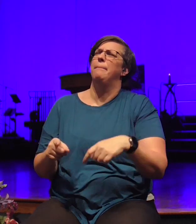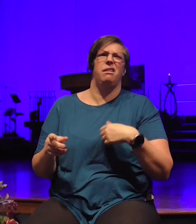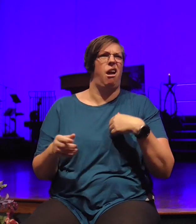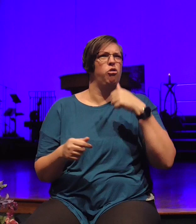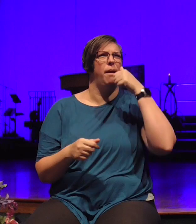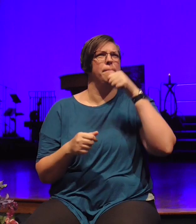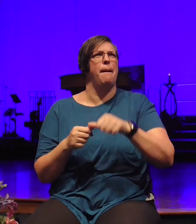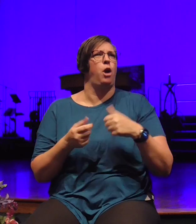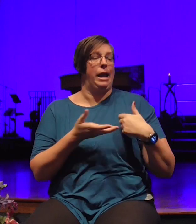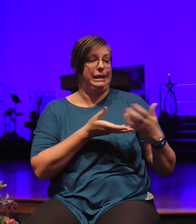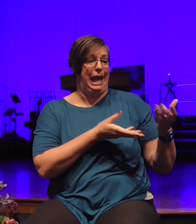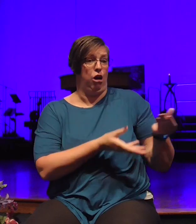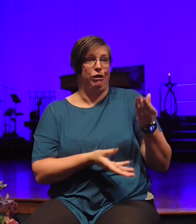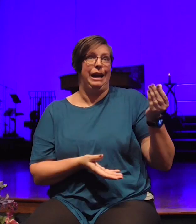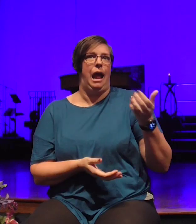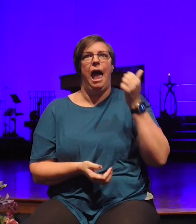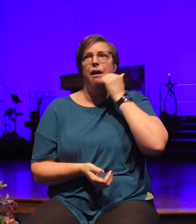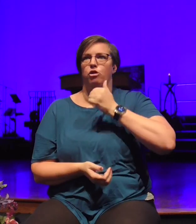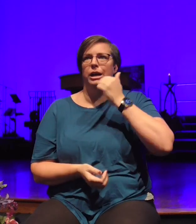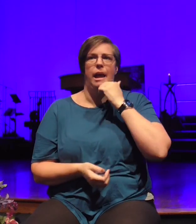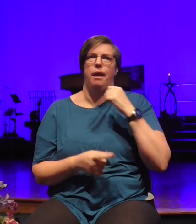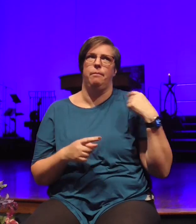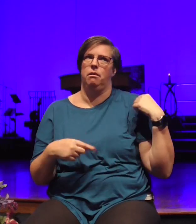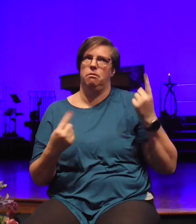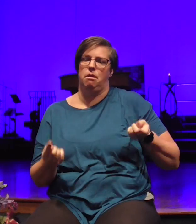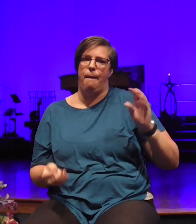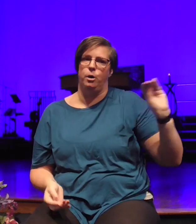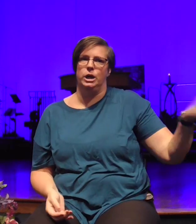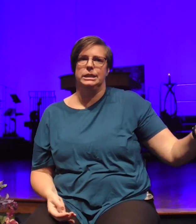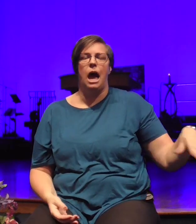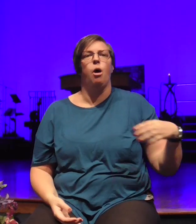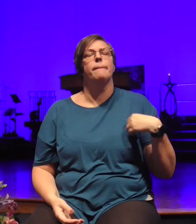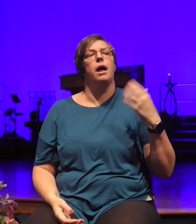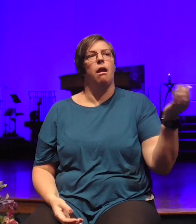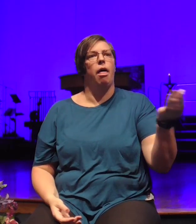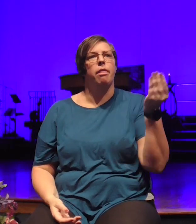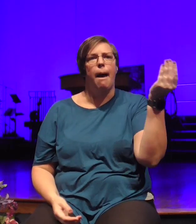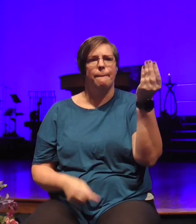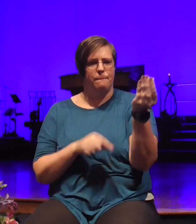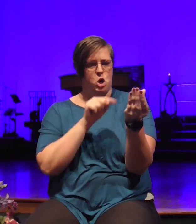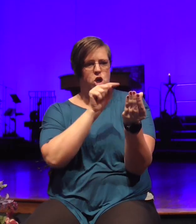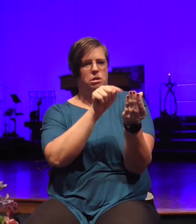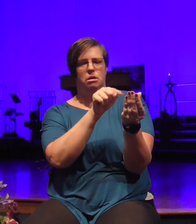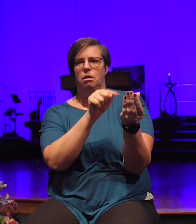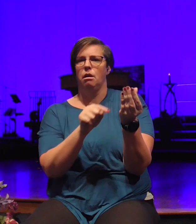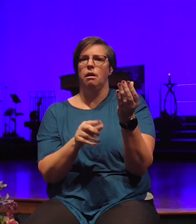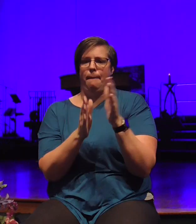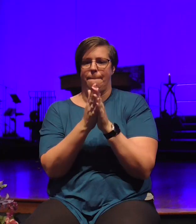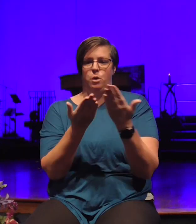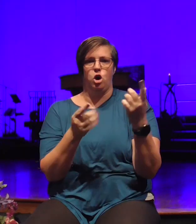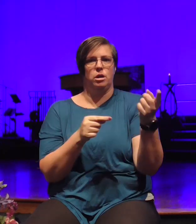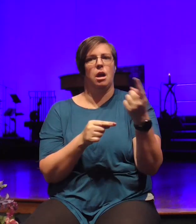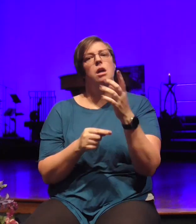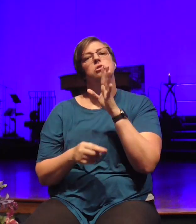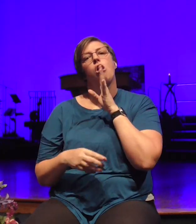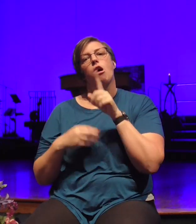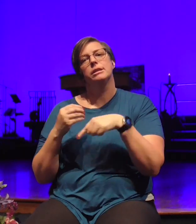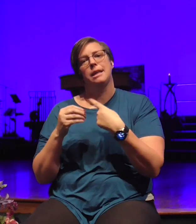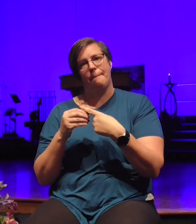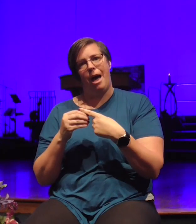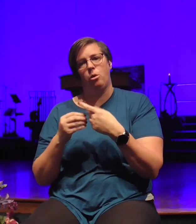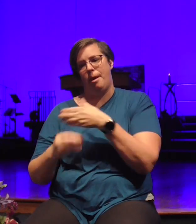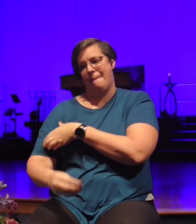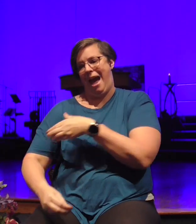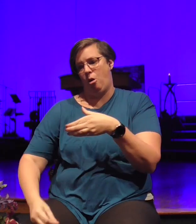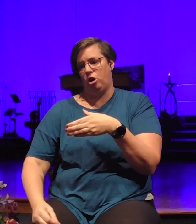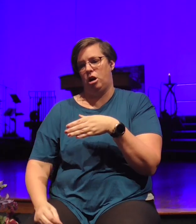day, and I've not been carrying it for a while. And she talks about the power of being the bodhisattva and standing